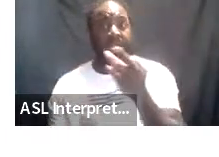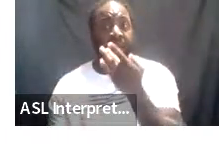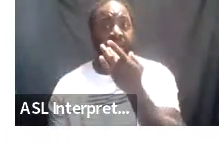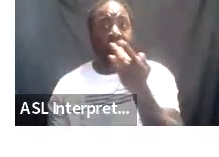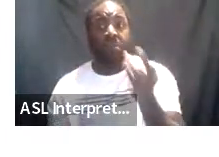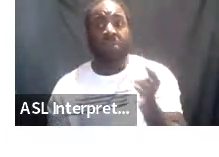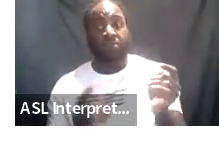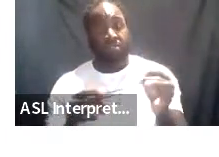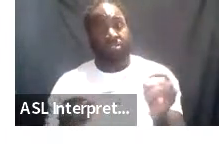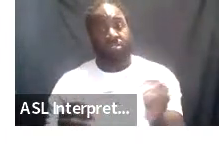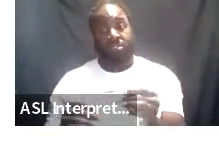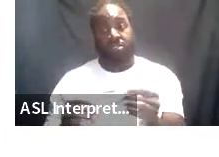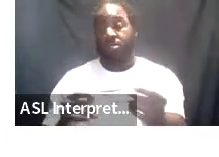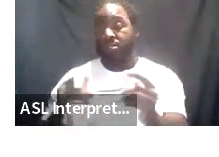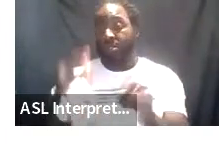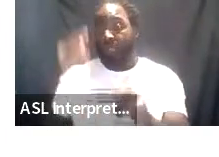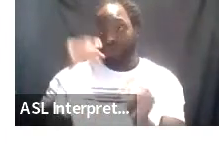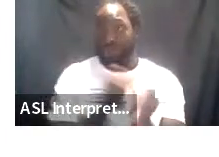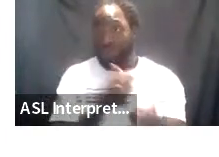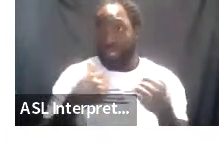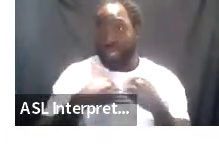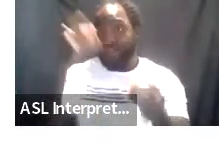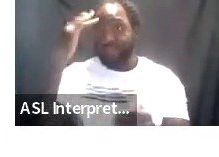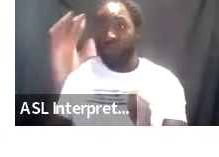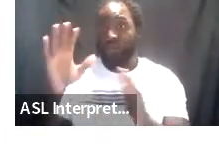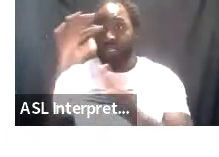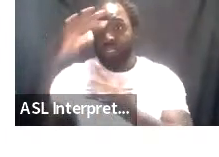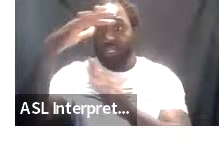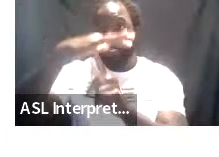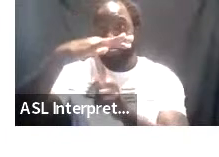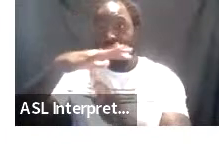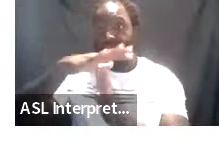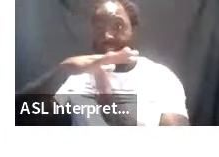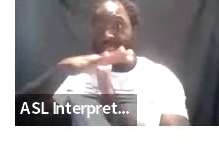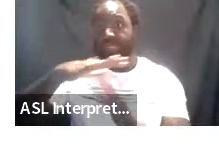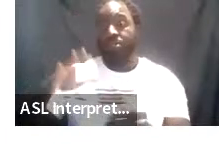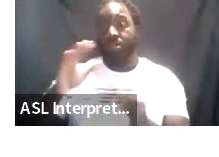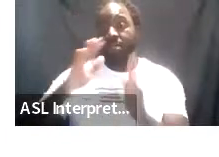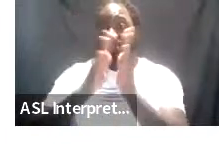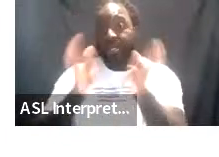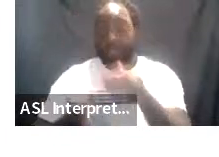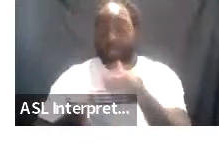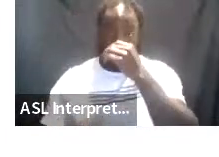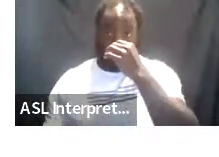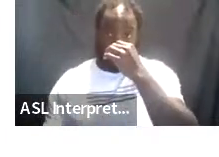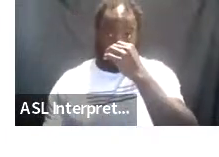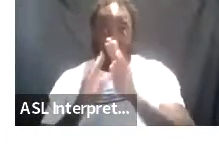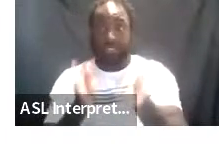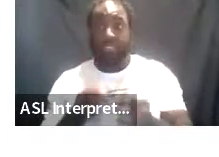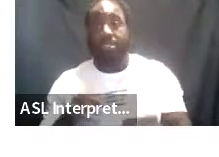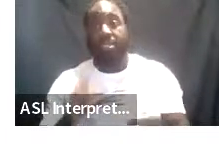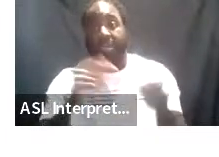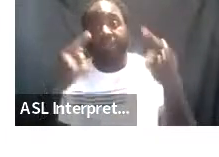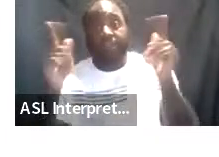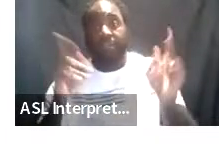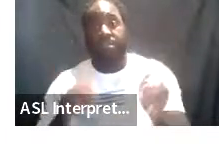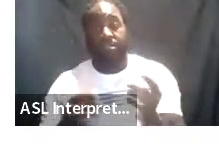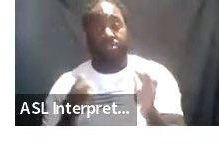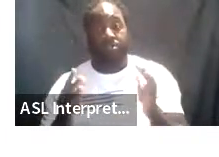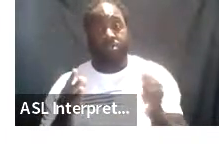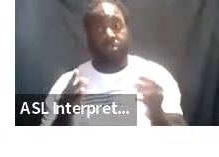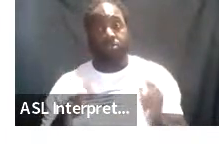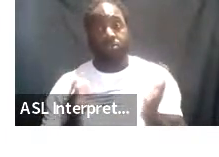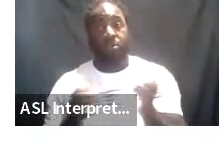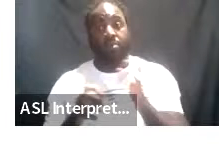affordable senior housing in medium and high density districts across the city. And finally, we want to make it